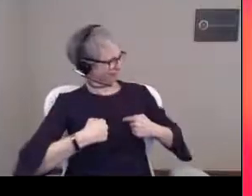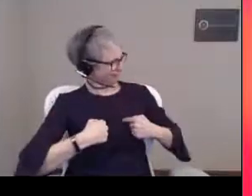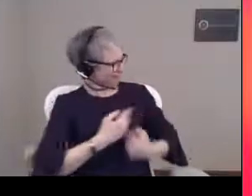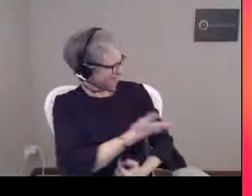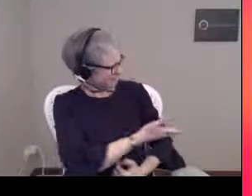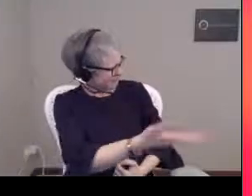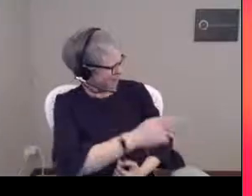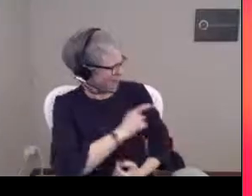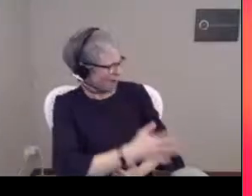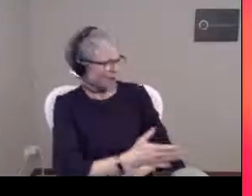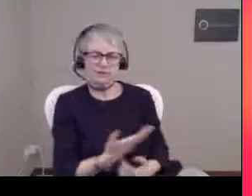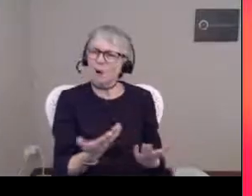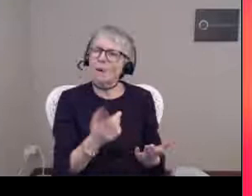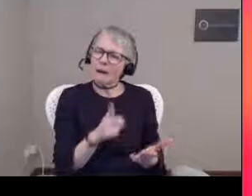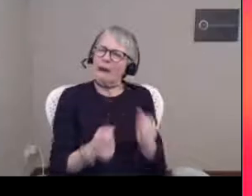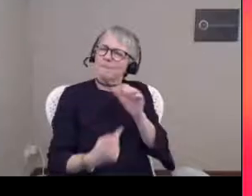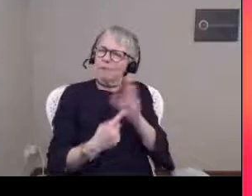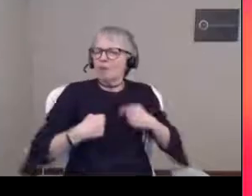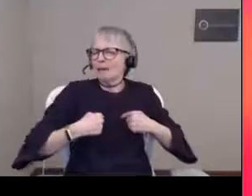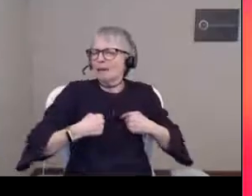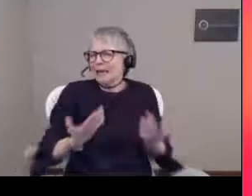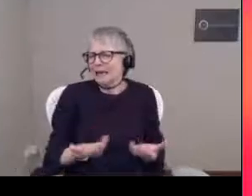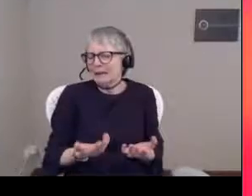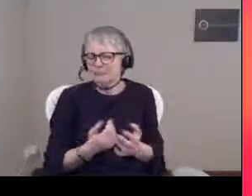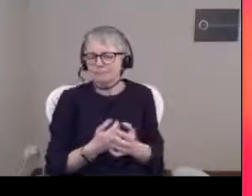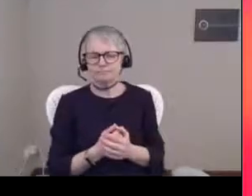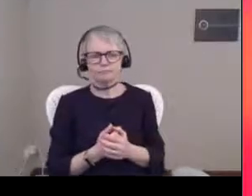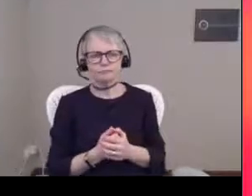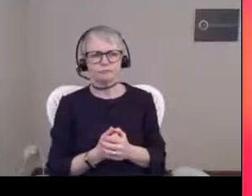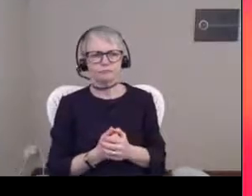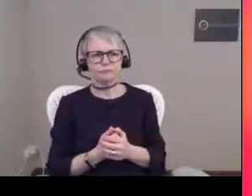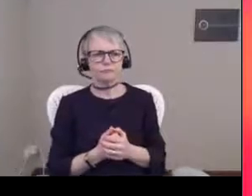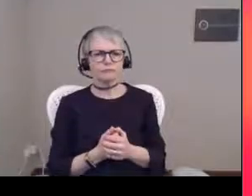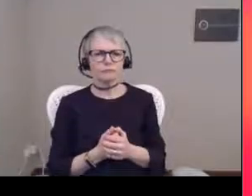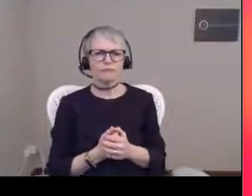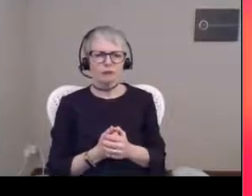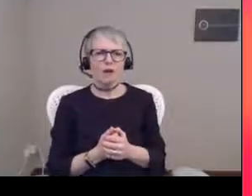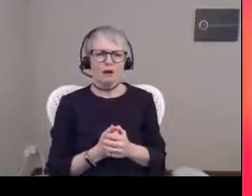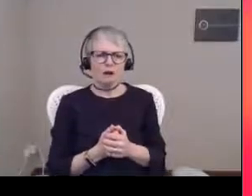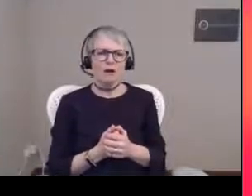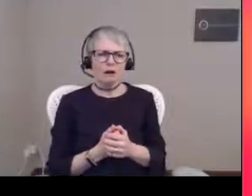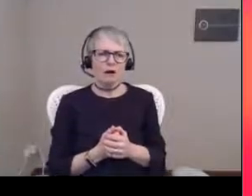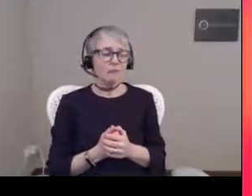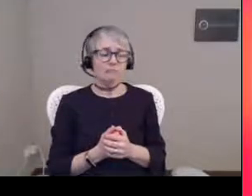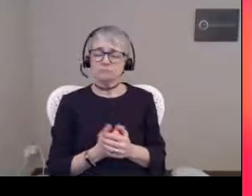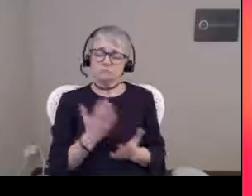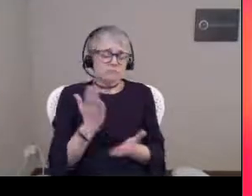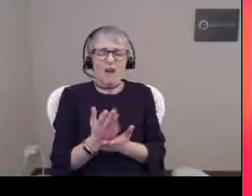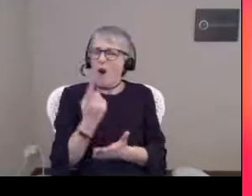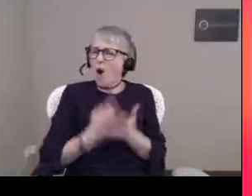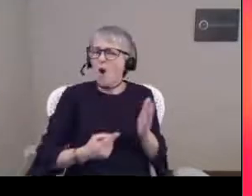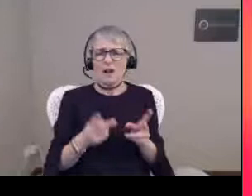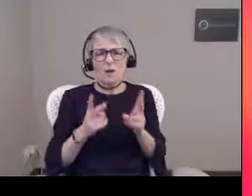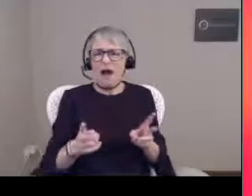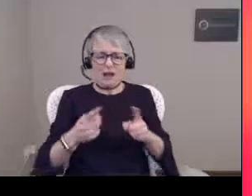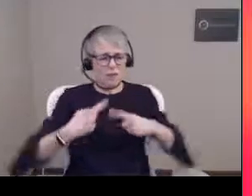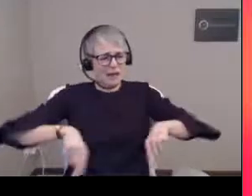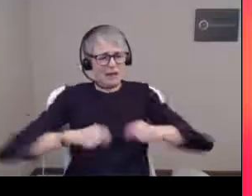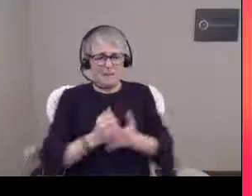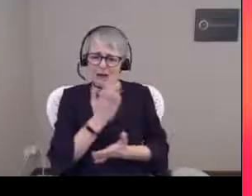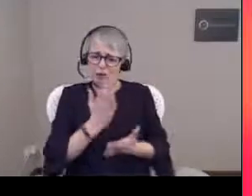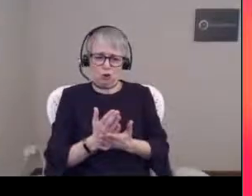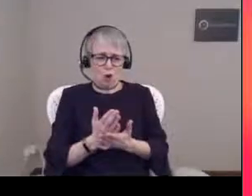very important across the team. And the only way that we can ensure that we are keeping a representation of ITV as a diverse and